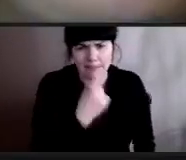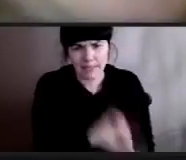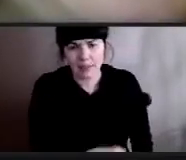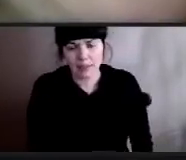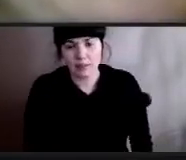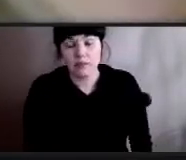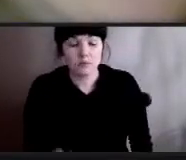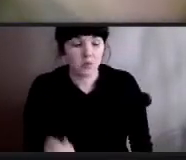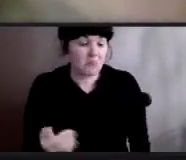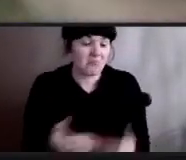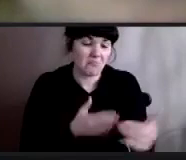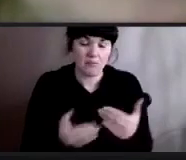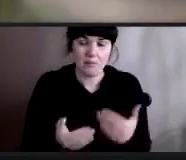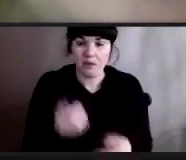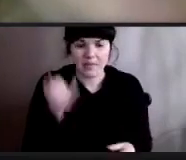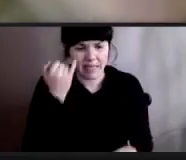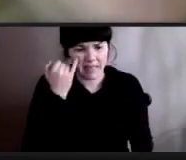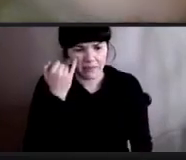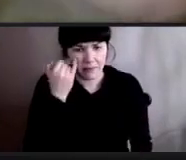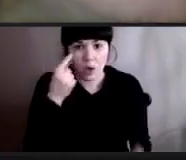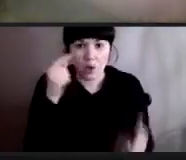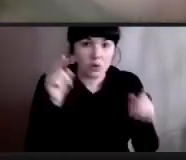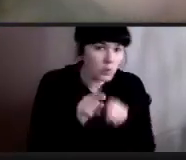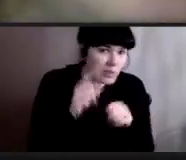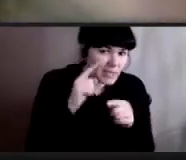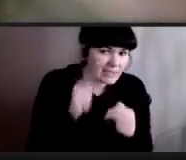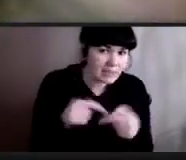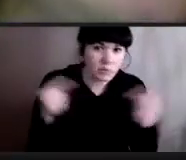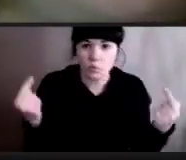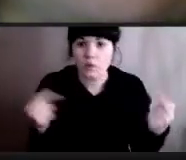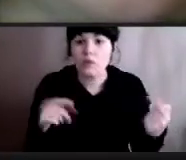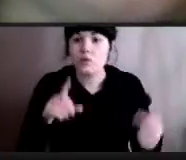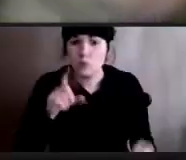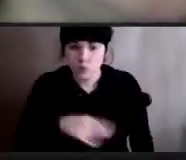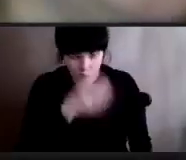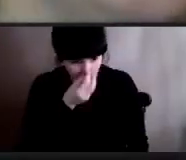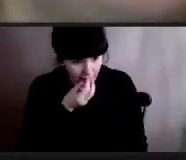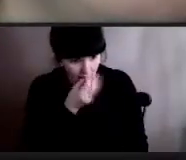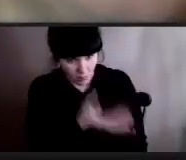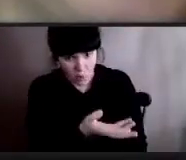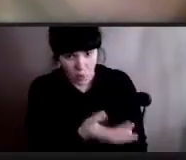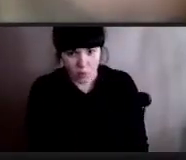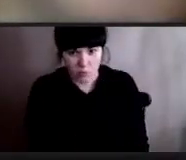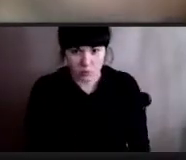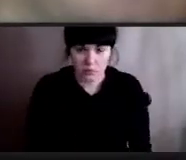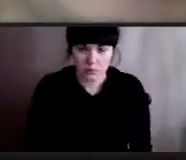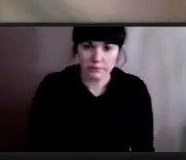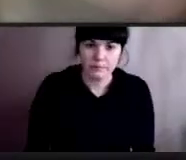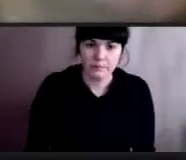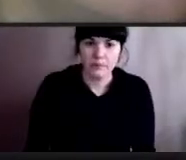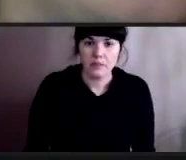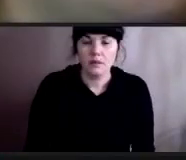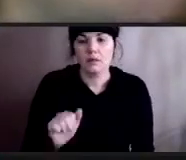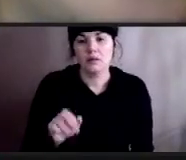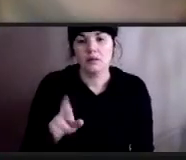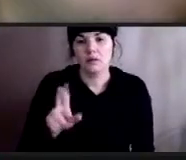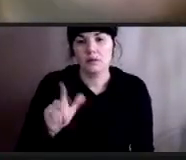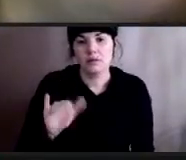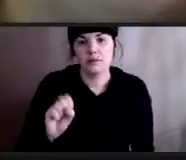agreement or disagreement be known. And Arlisa, thank you for, could you just really quickly